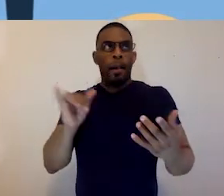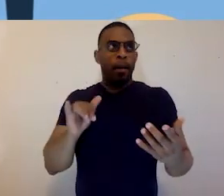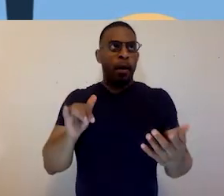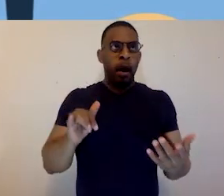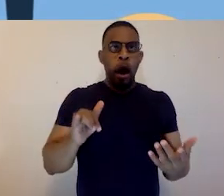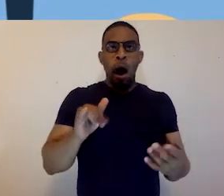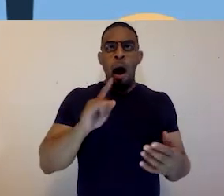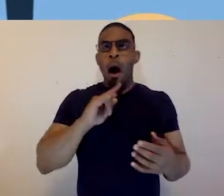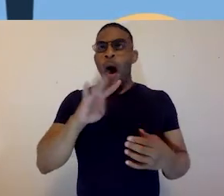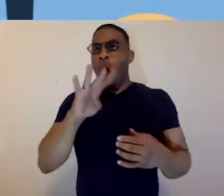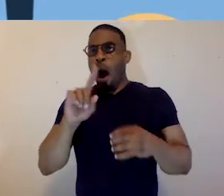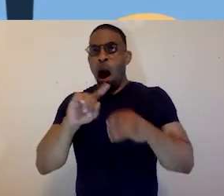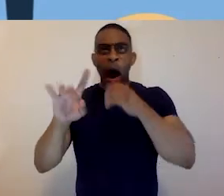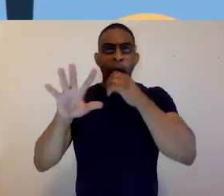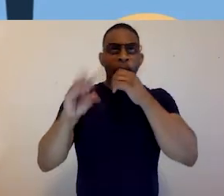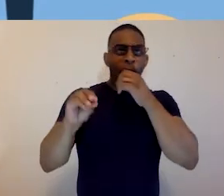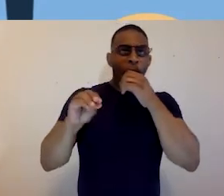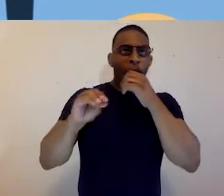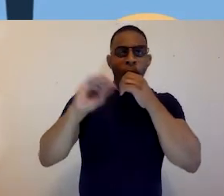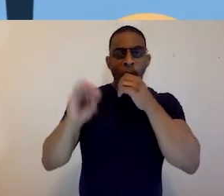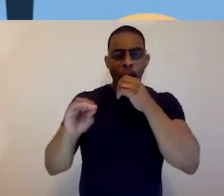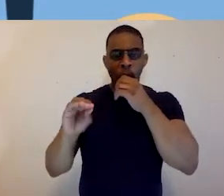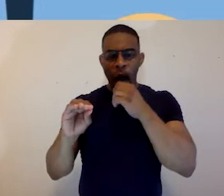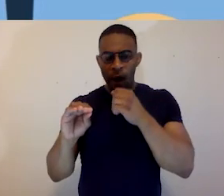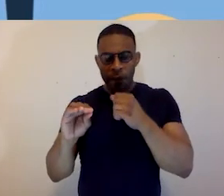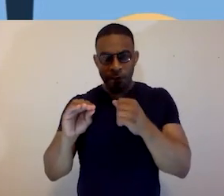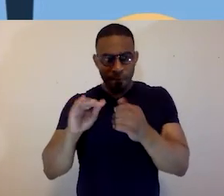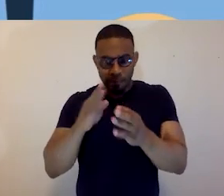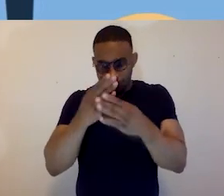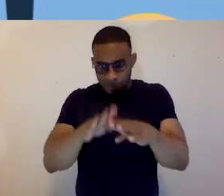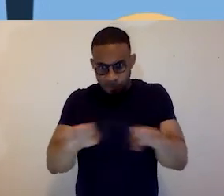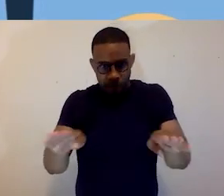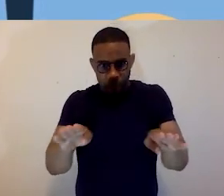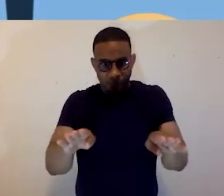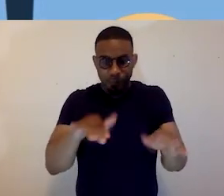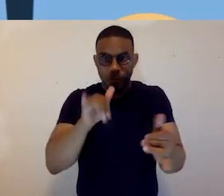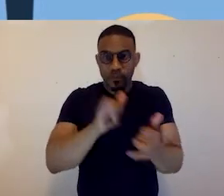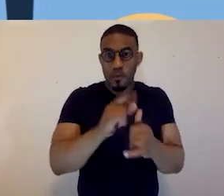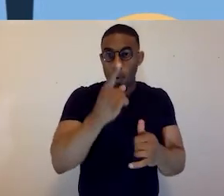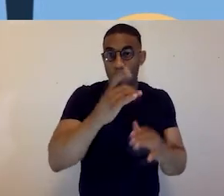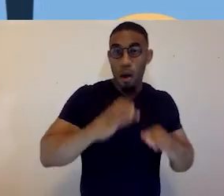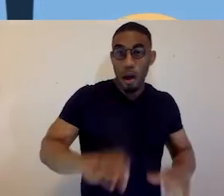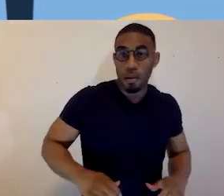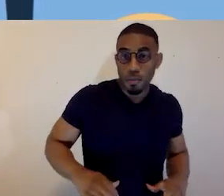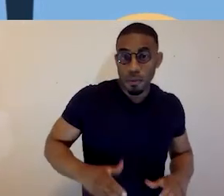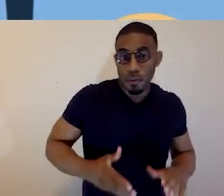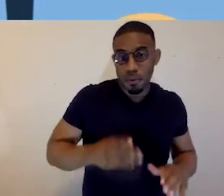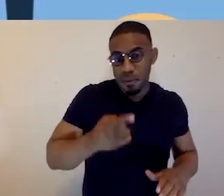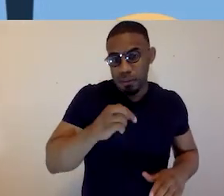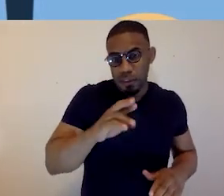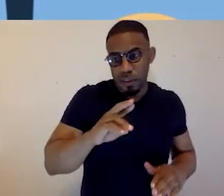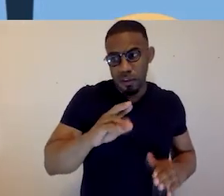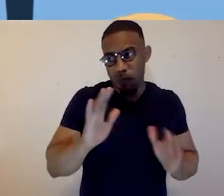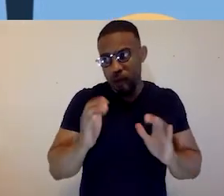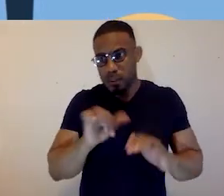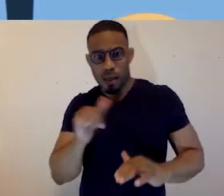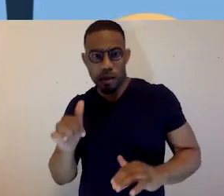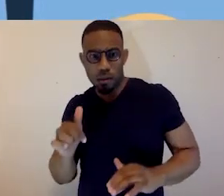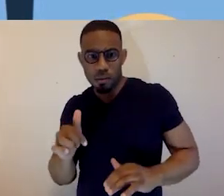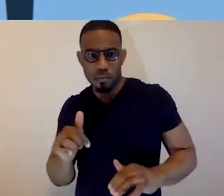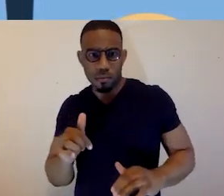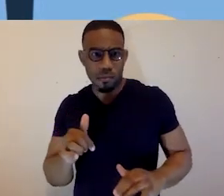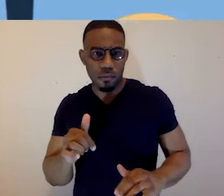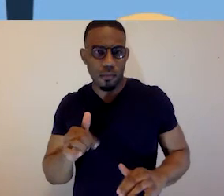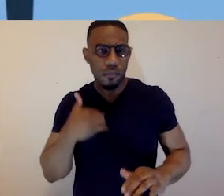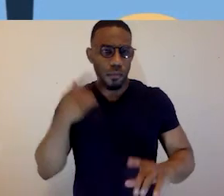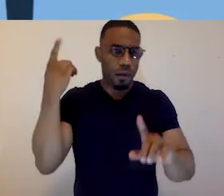a 48 to 50% split of one customer gender versus the other. And